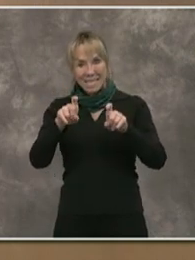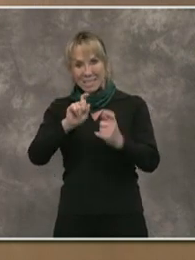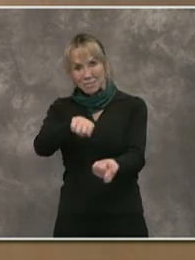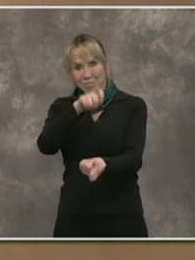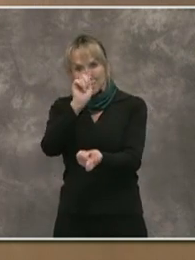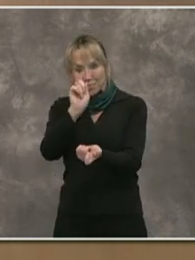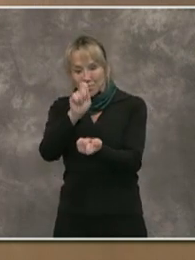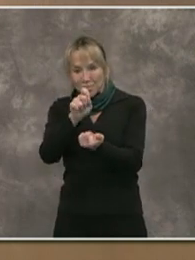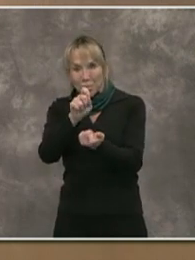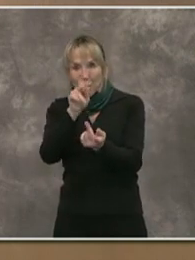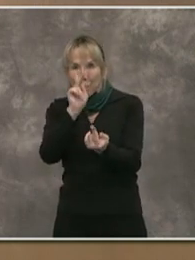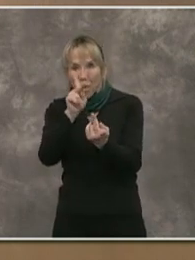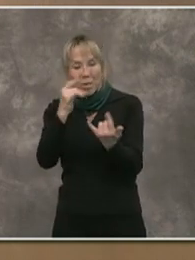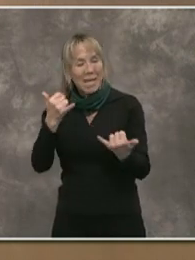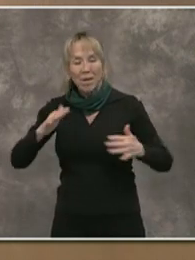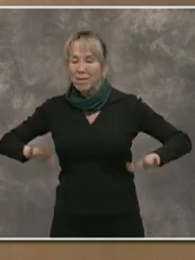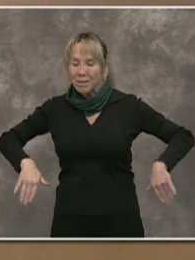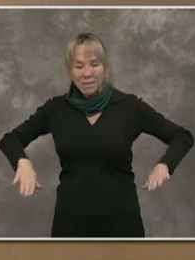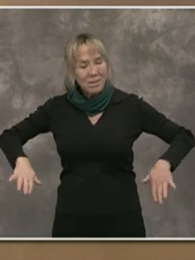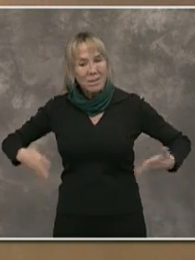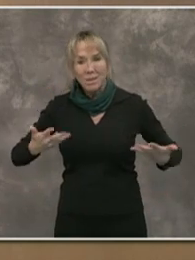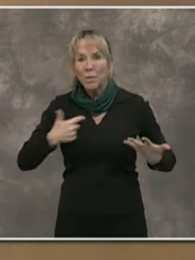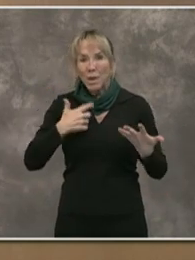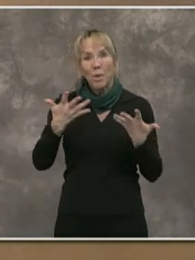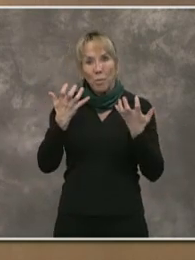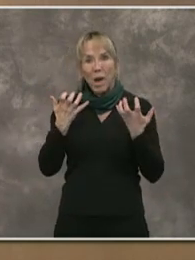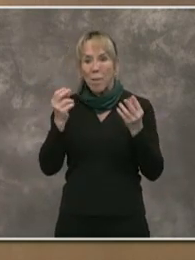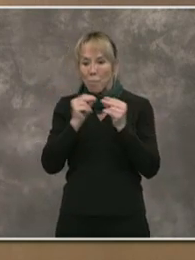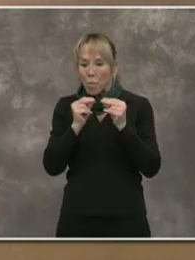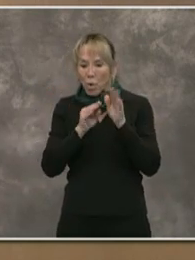be able to test all who have COVID.